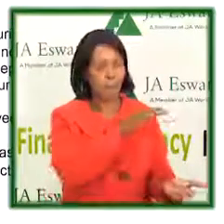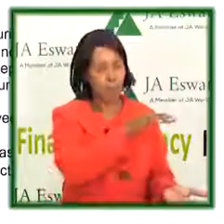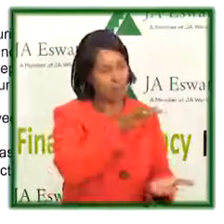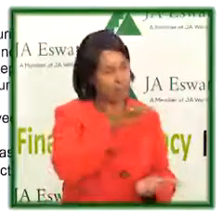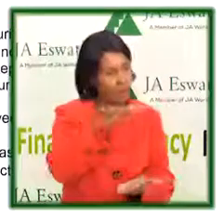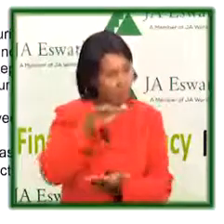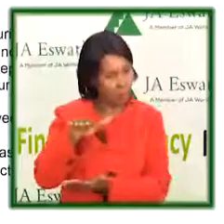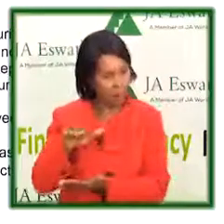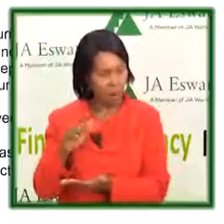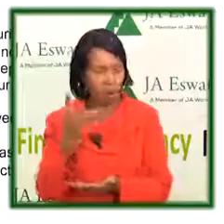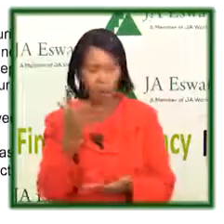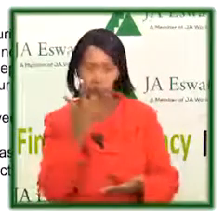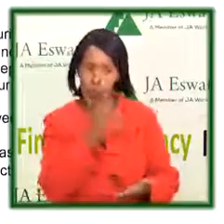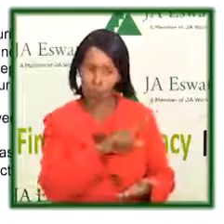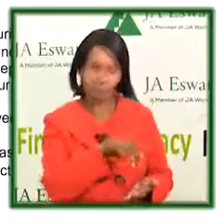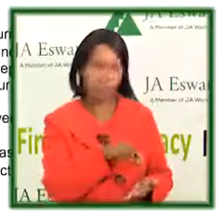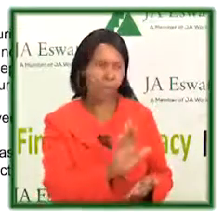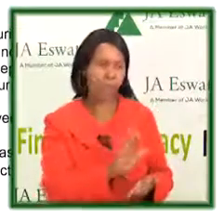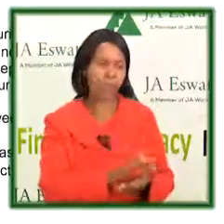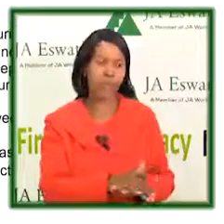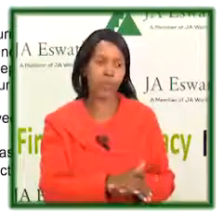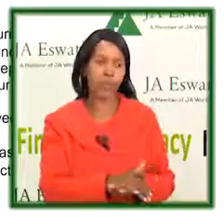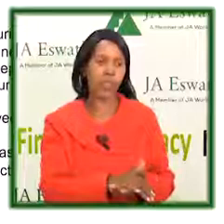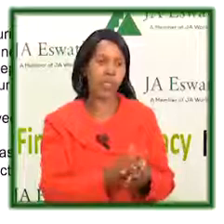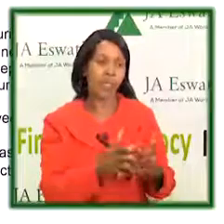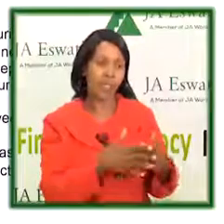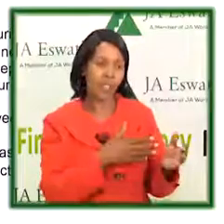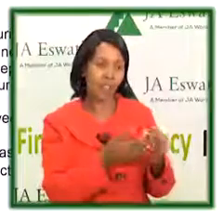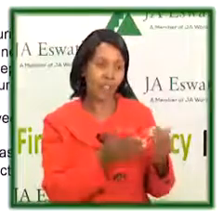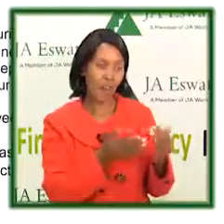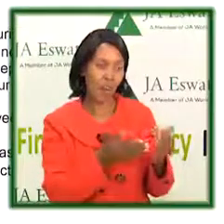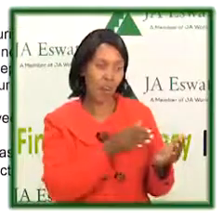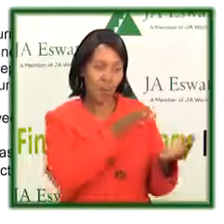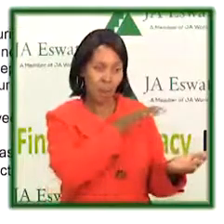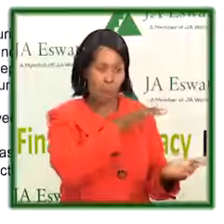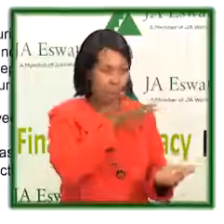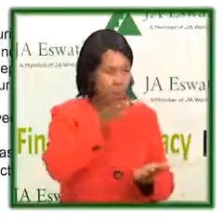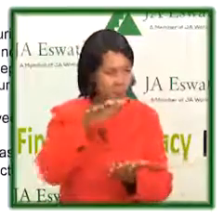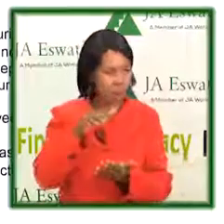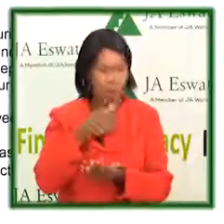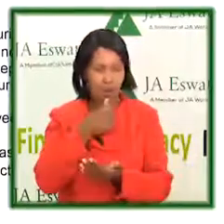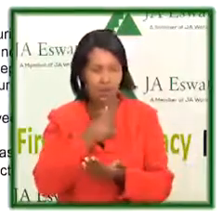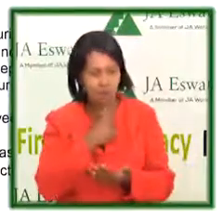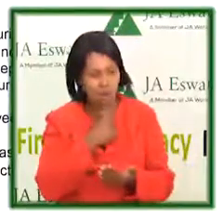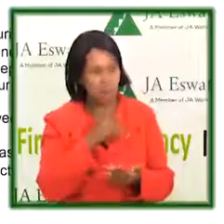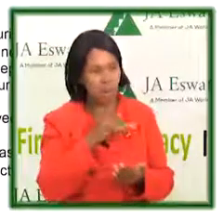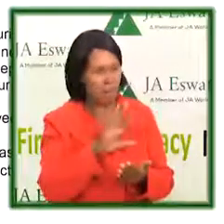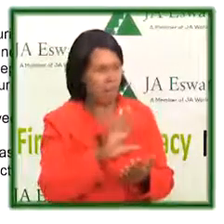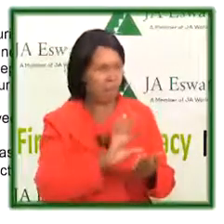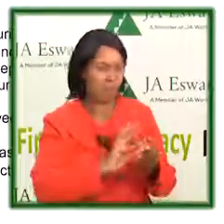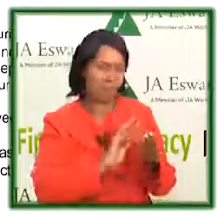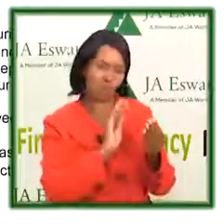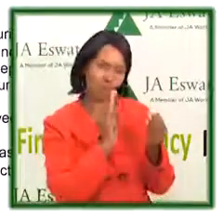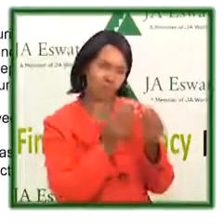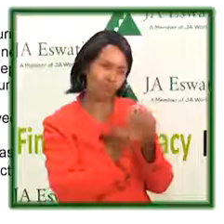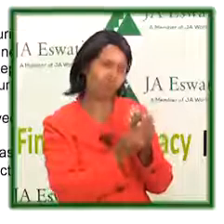appearance. Whatever you're going to use for packaging, make sure it's material that is going